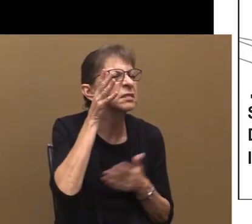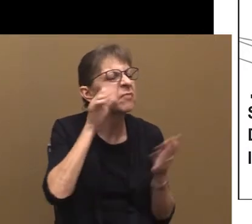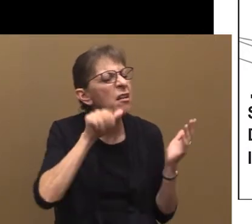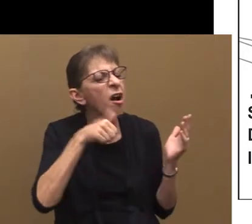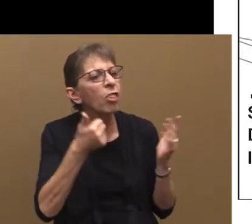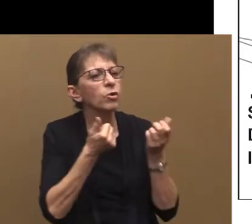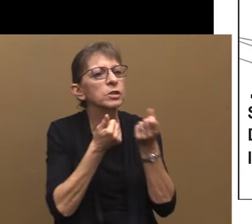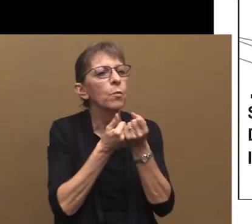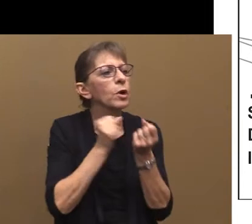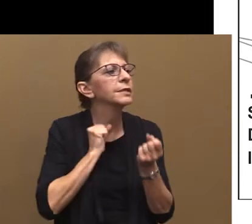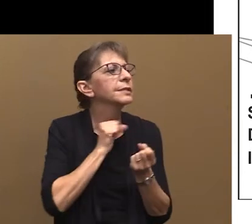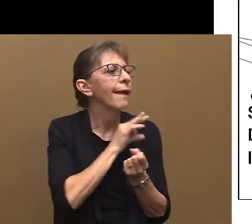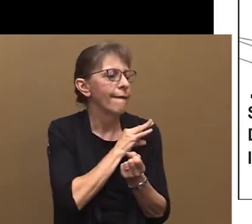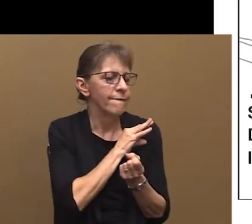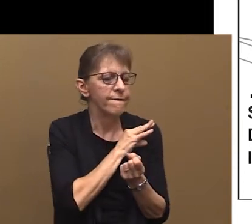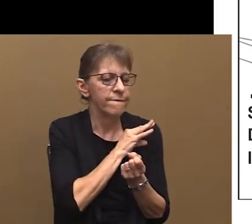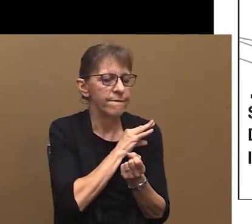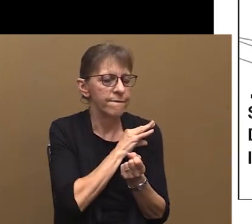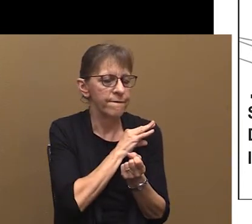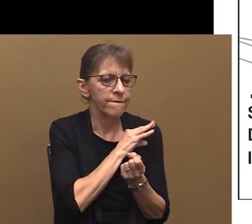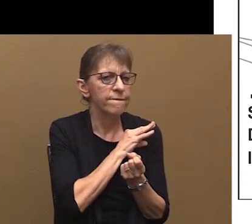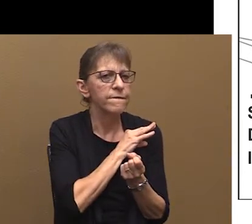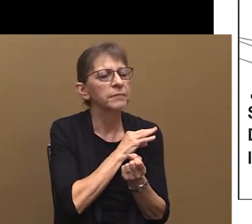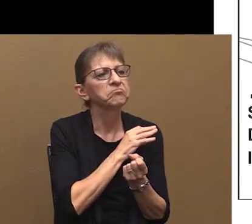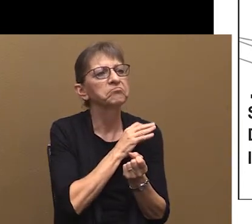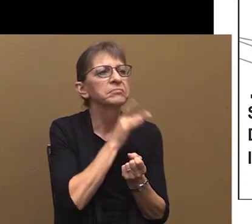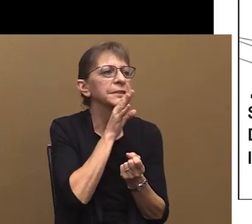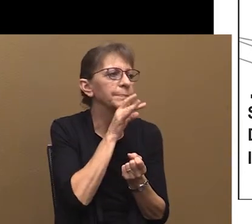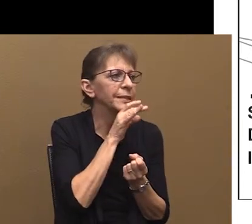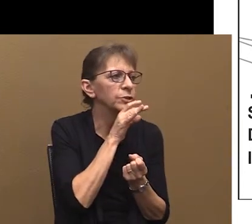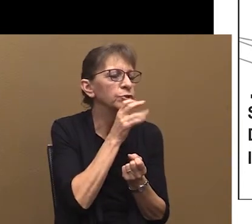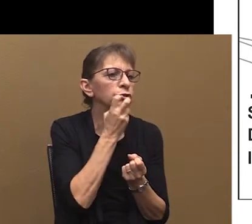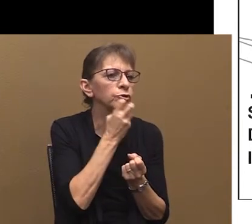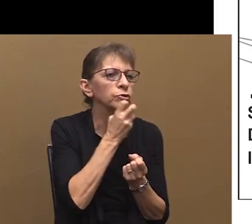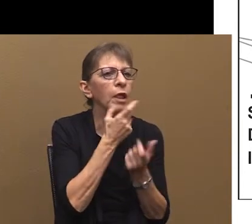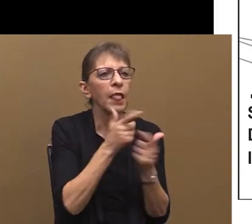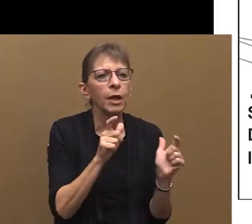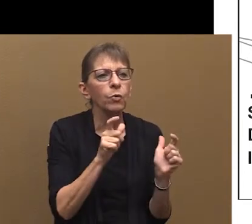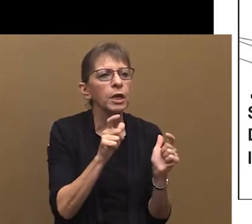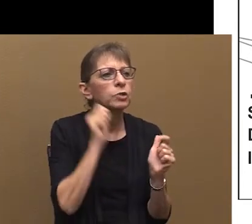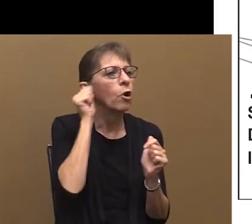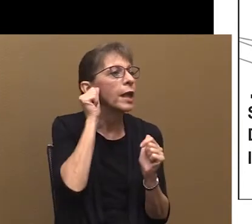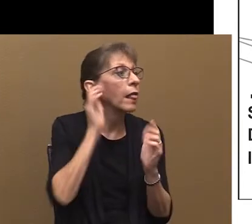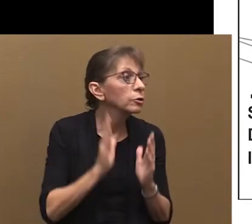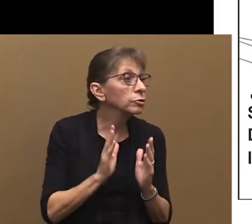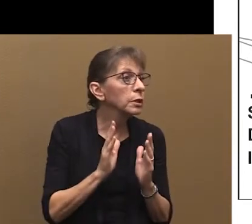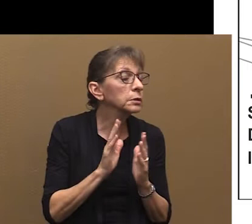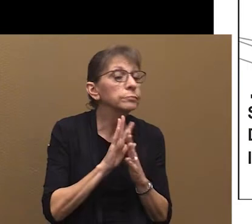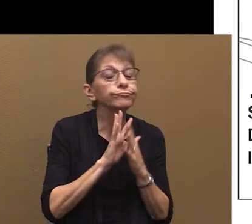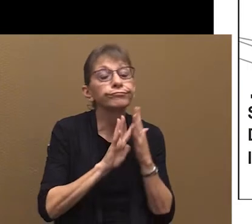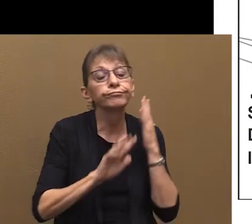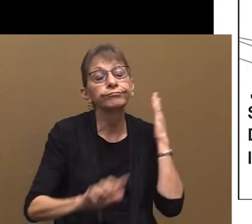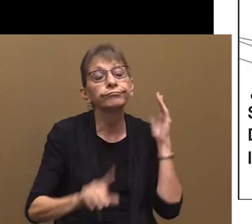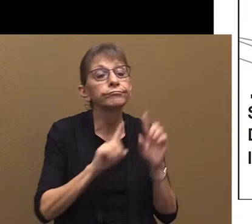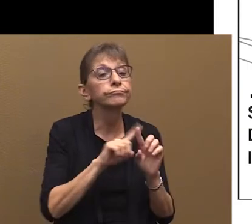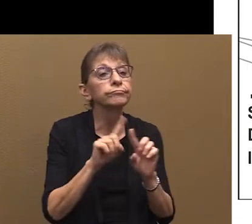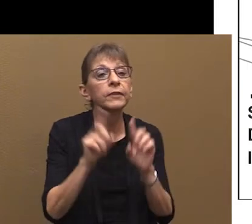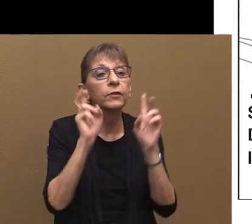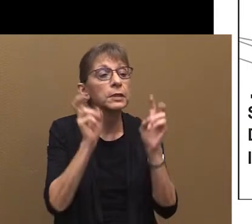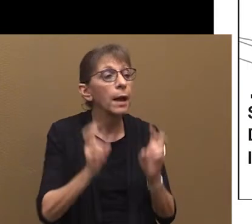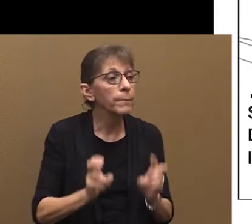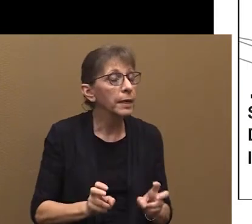and other support staffs, speech and language, audiologists, and it's a variety